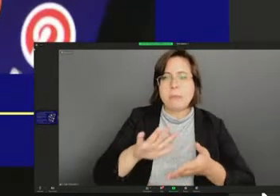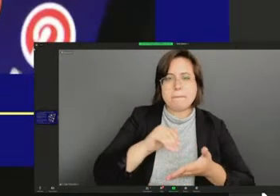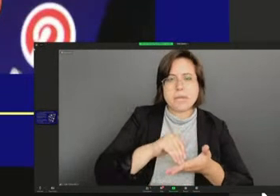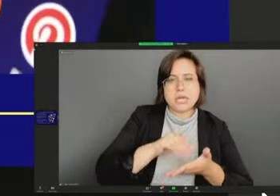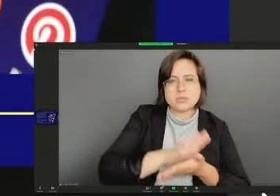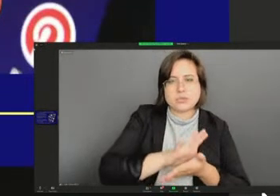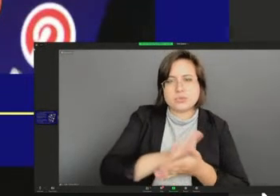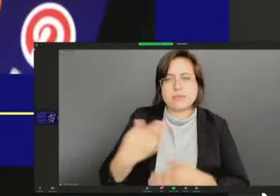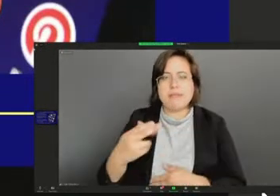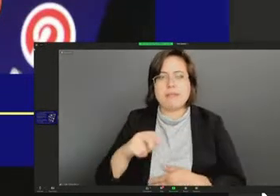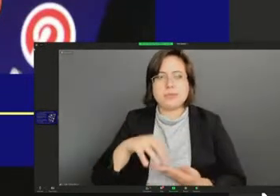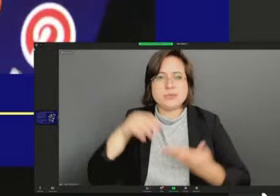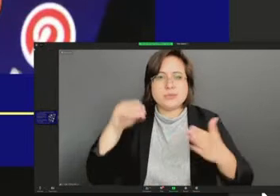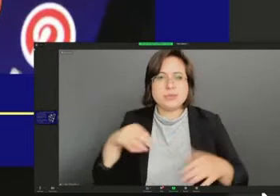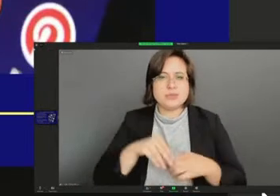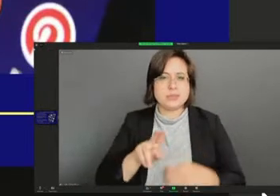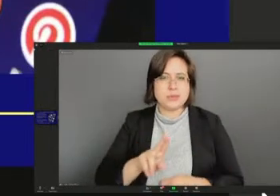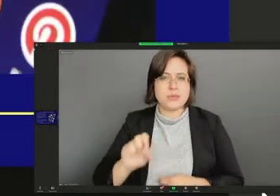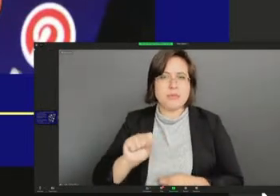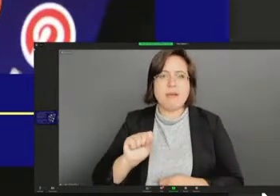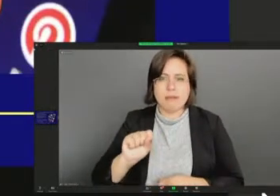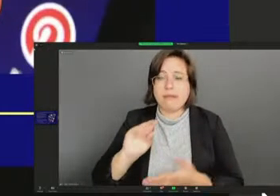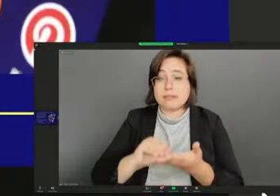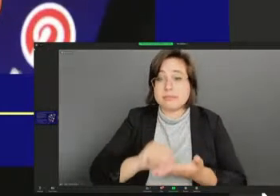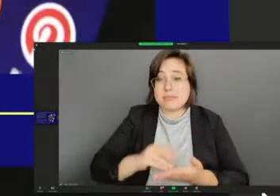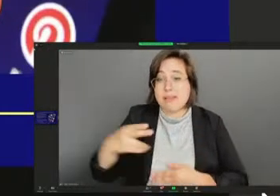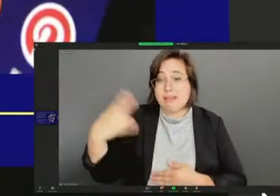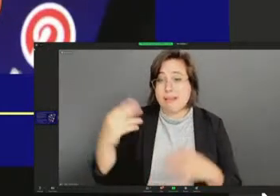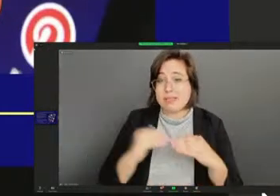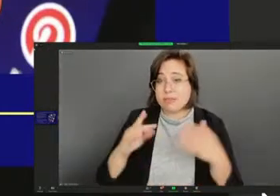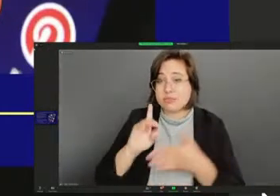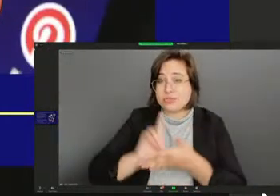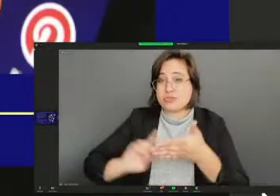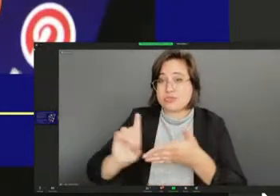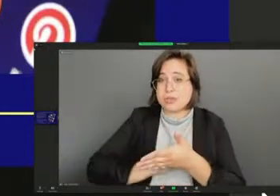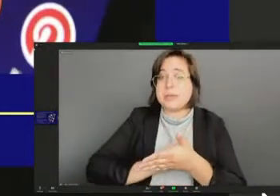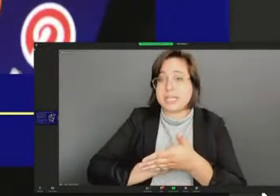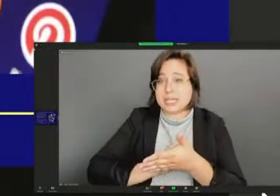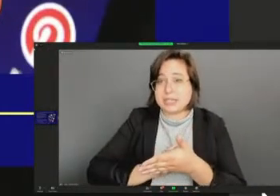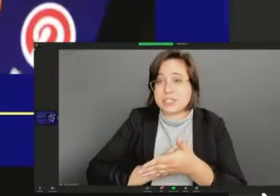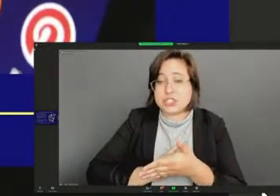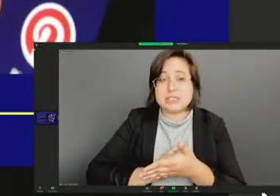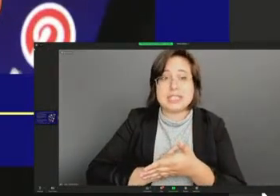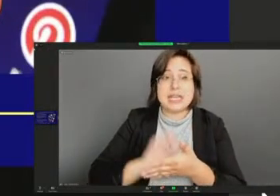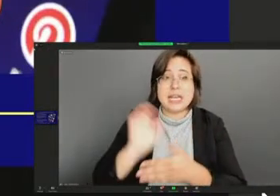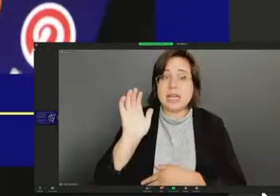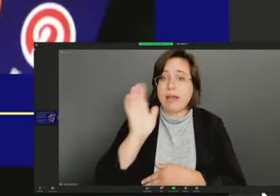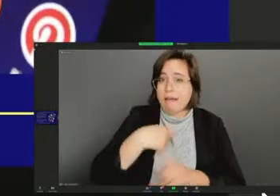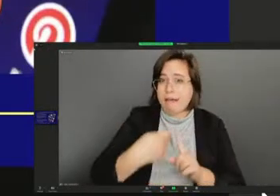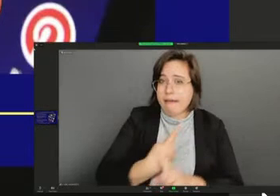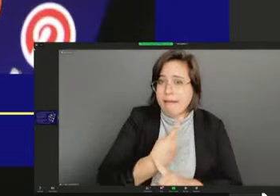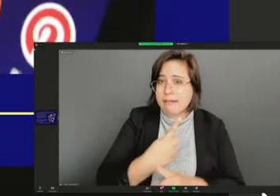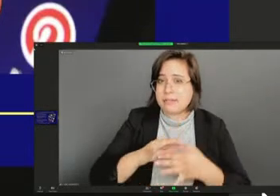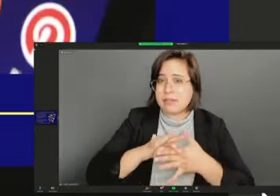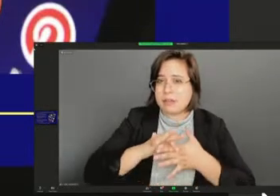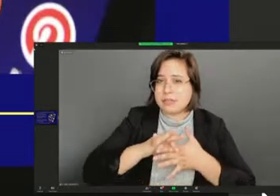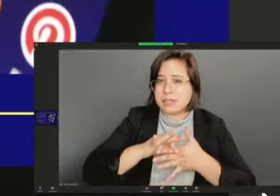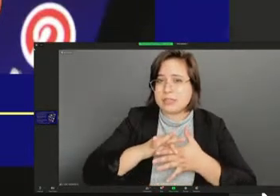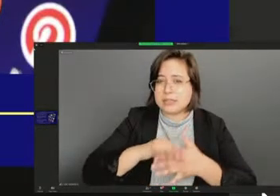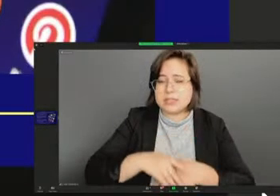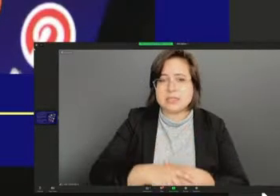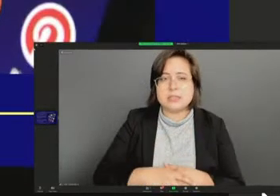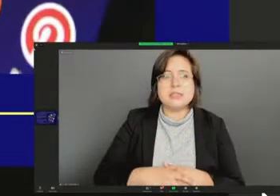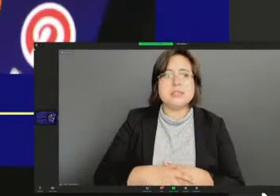United States and documenting high levels of discrimination in online contexts, and was able